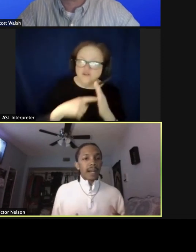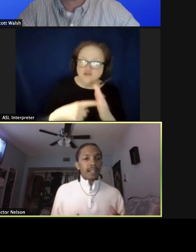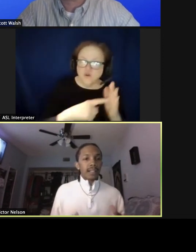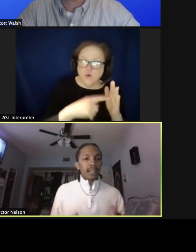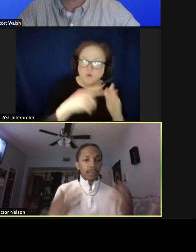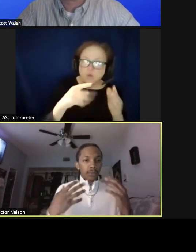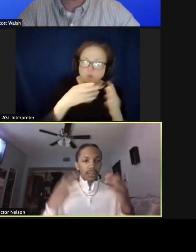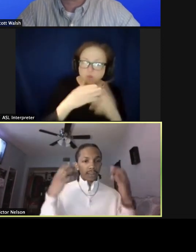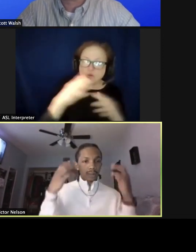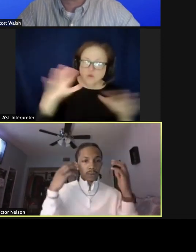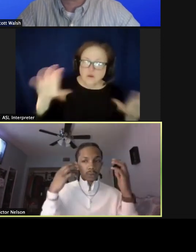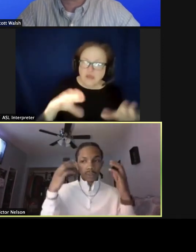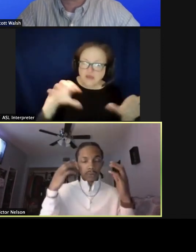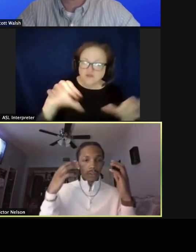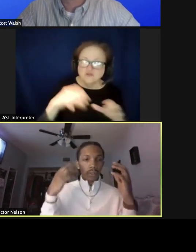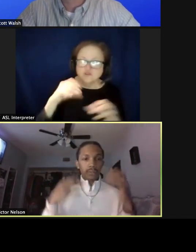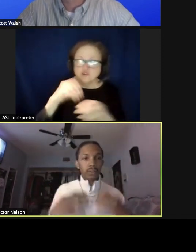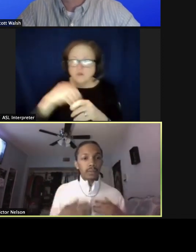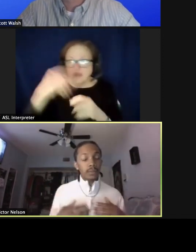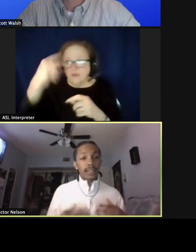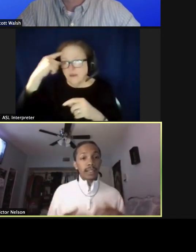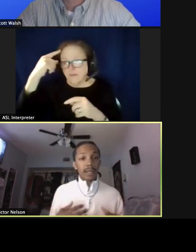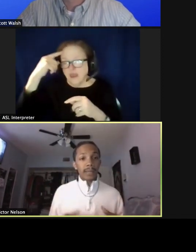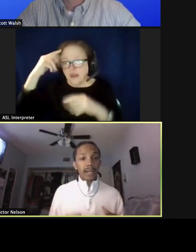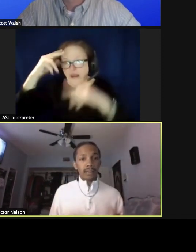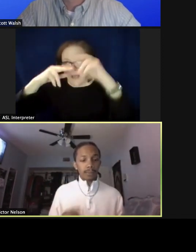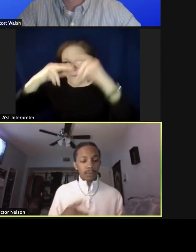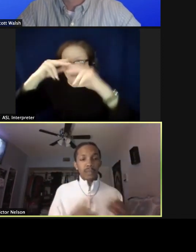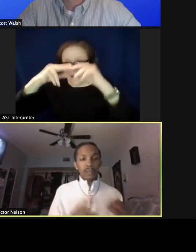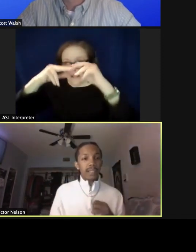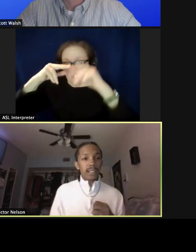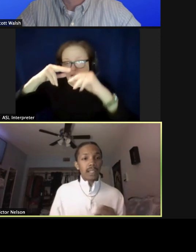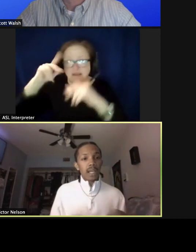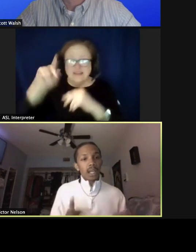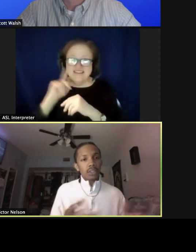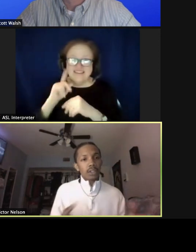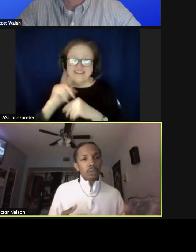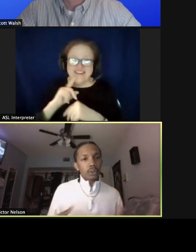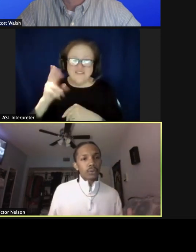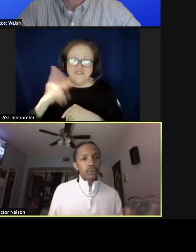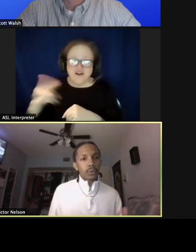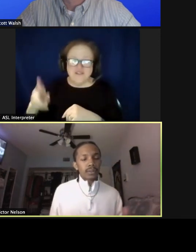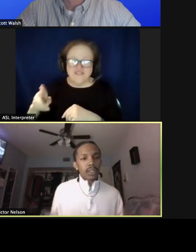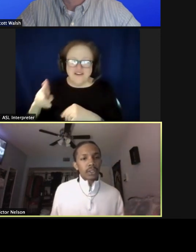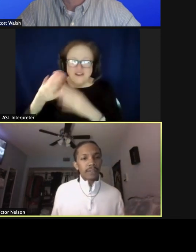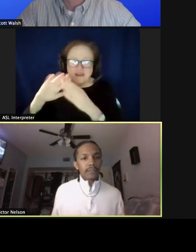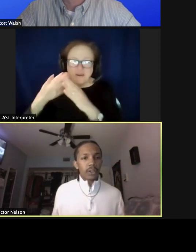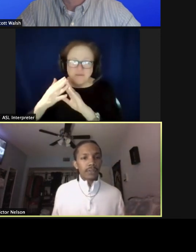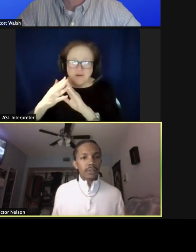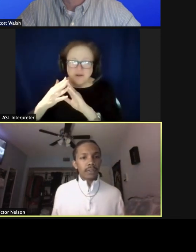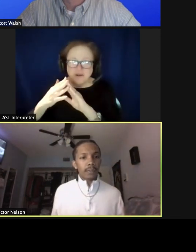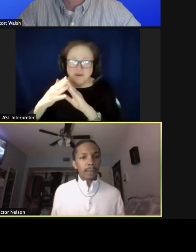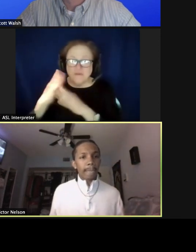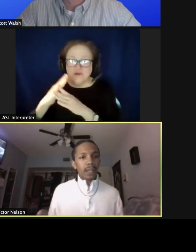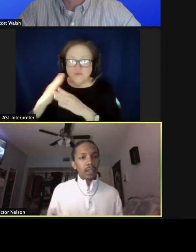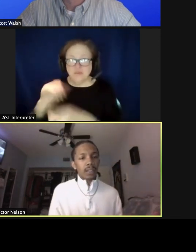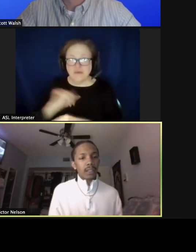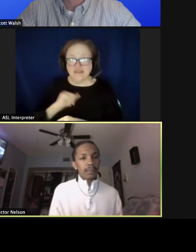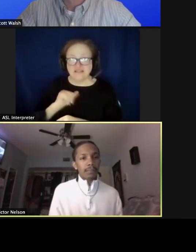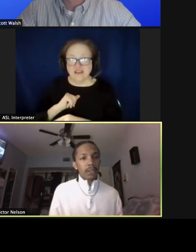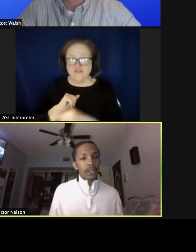in my mind, I'm building this little deaf and hard of hearing community in my mind between me and the other two students that are deaf and hard of hearing